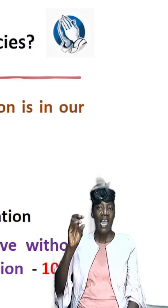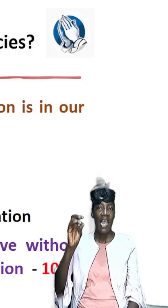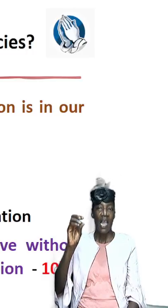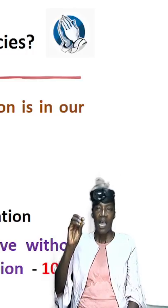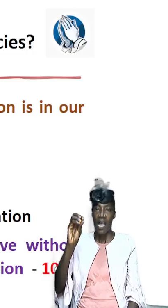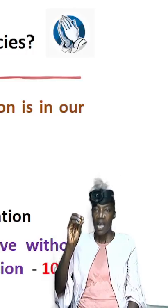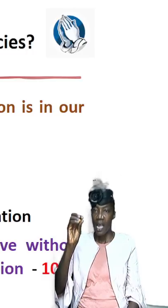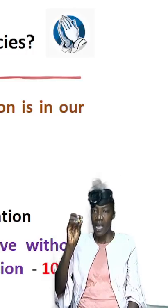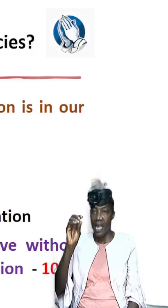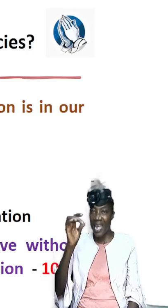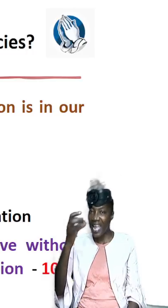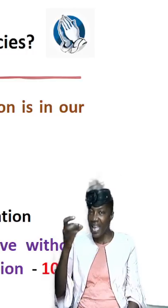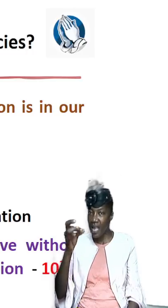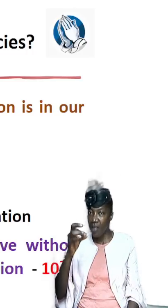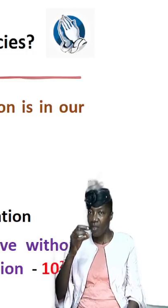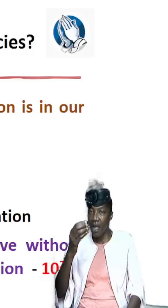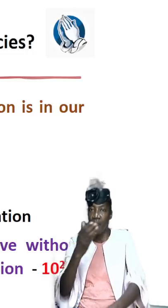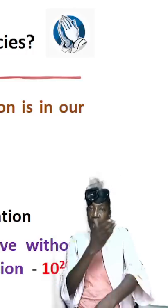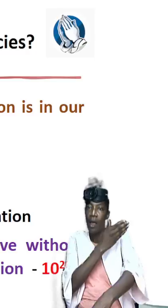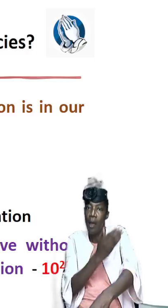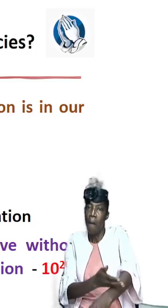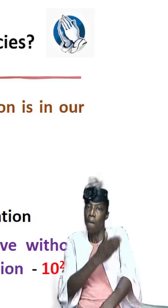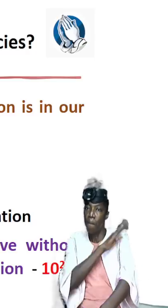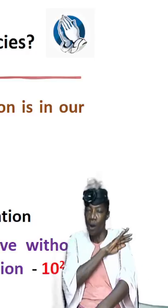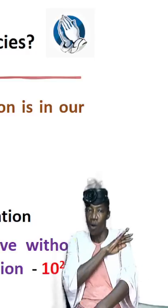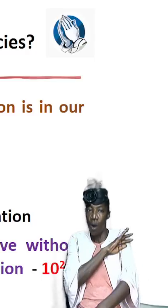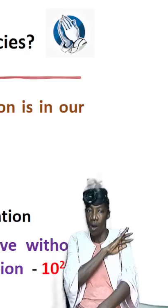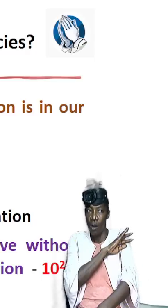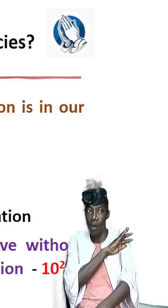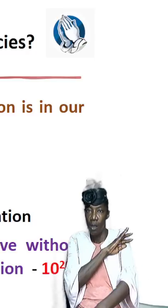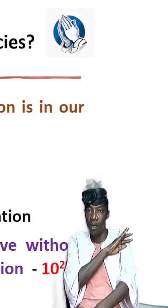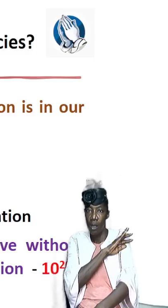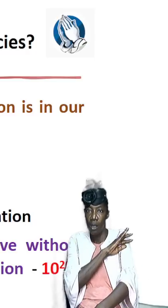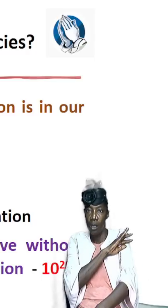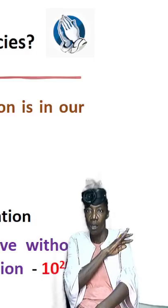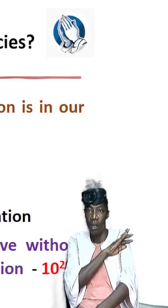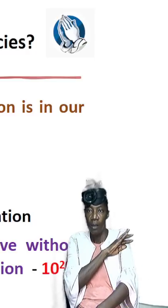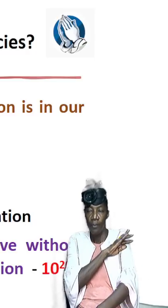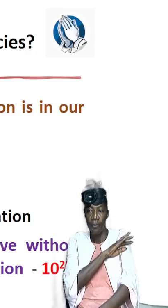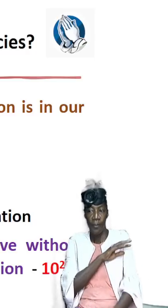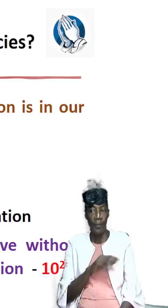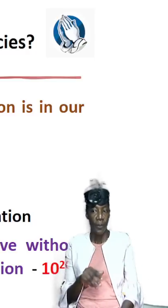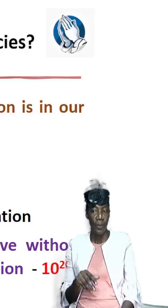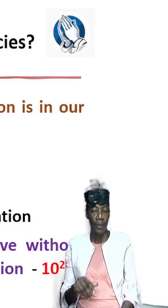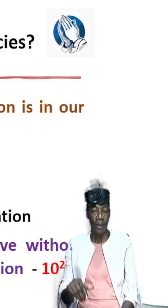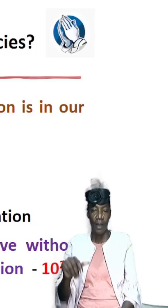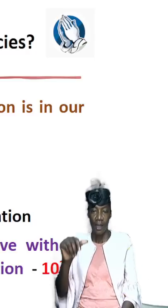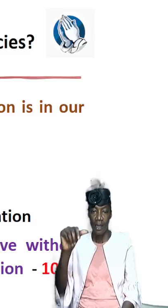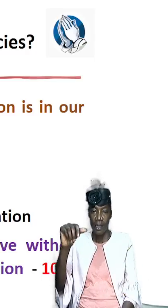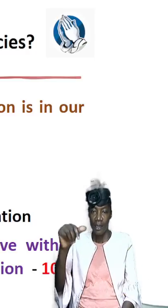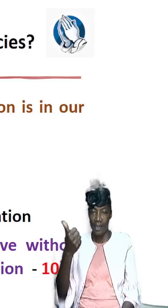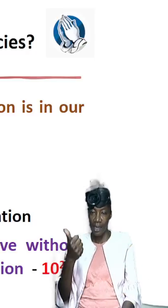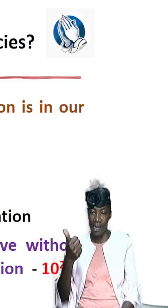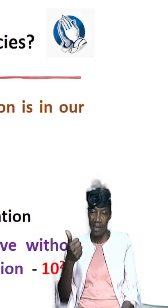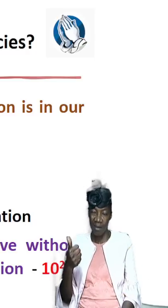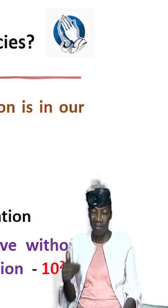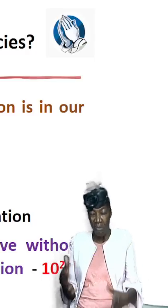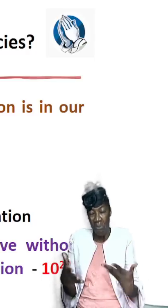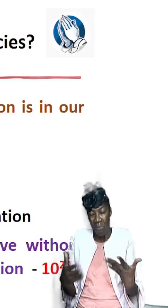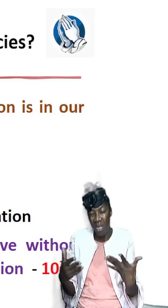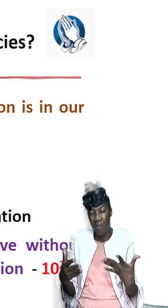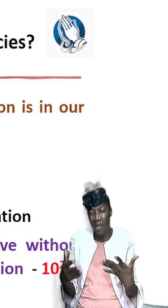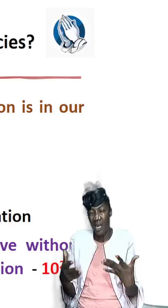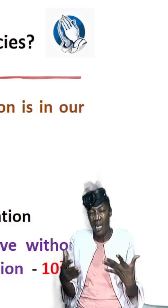were there in the known universe? And it was 10 with about